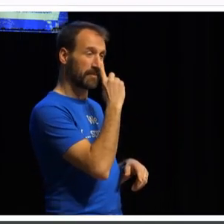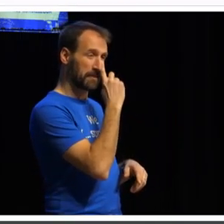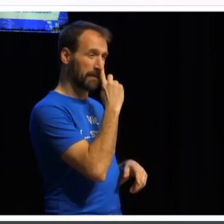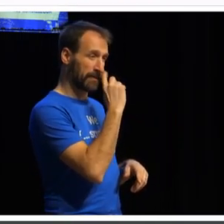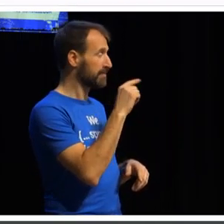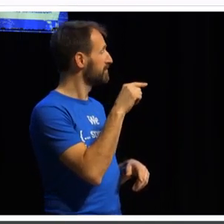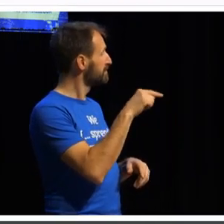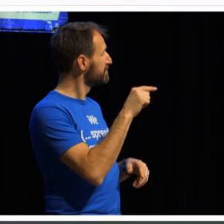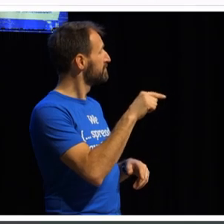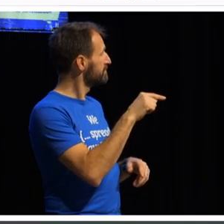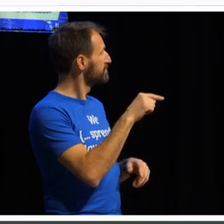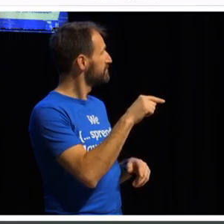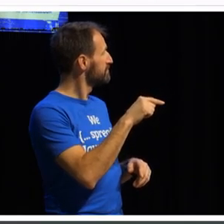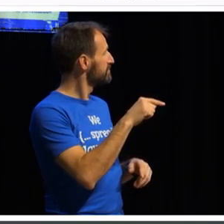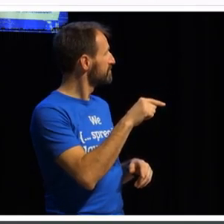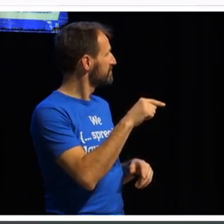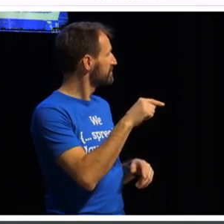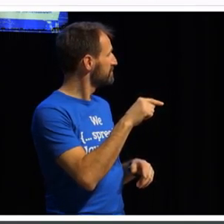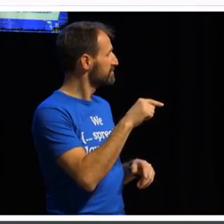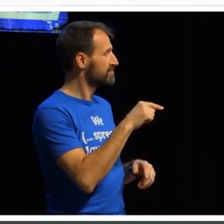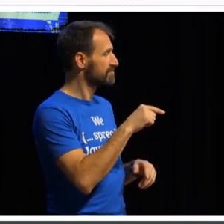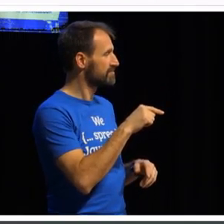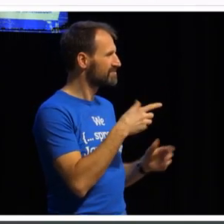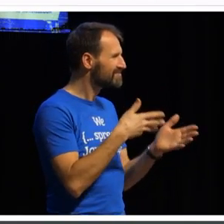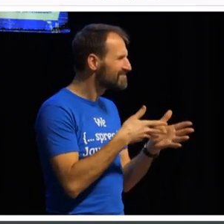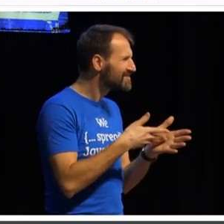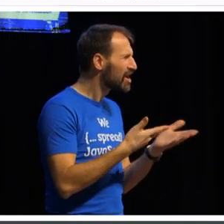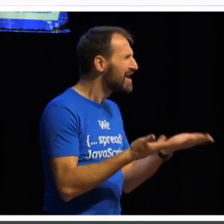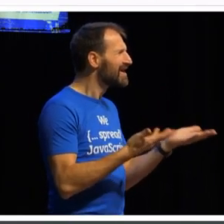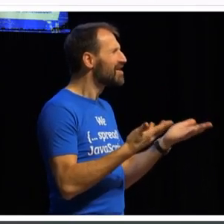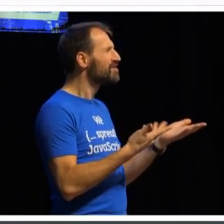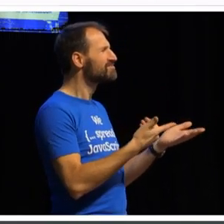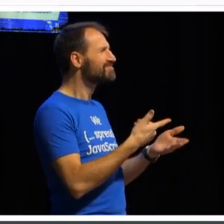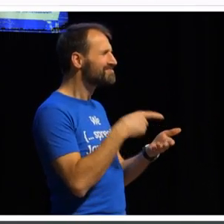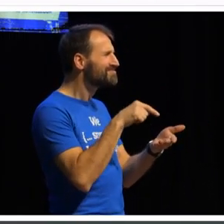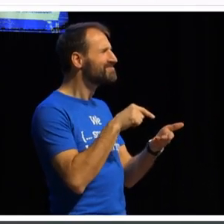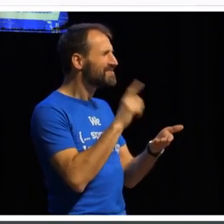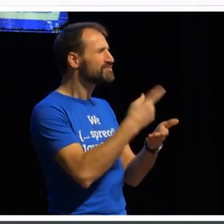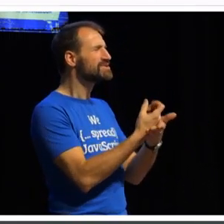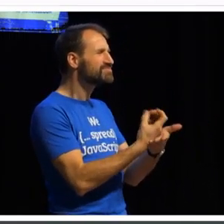this is where it all falls down. Ah, oh, come on.